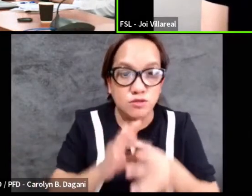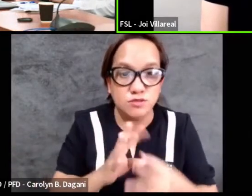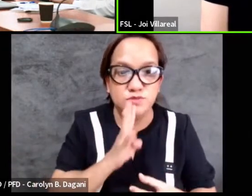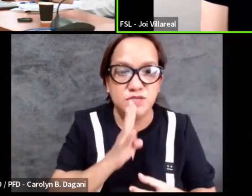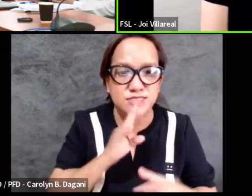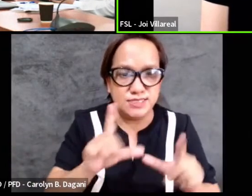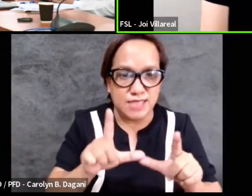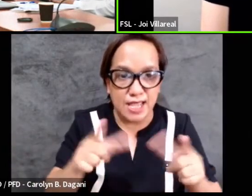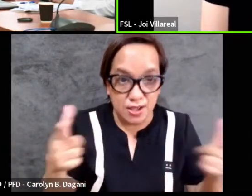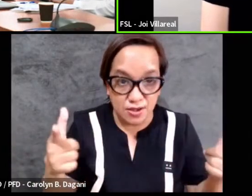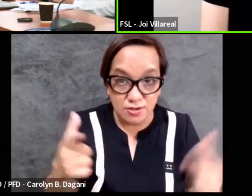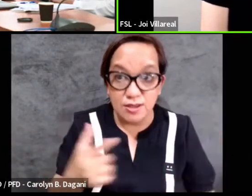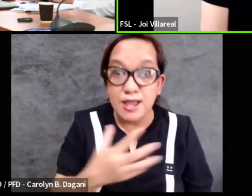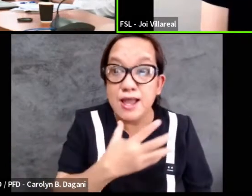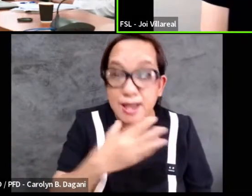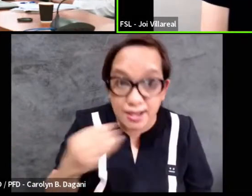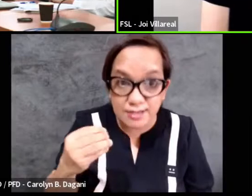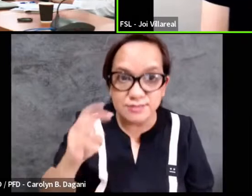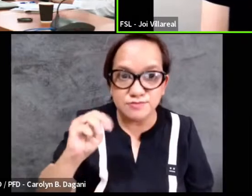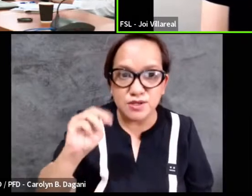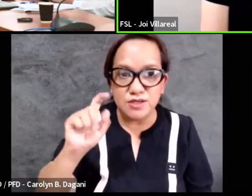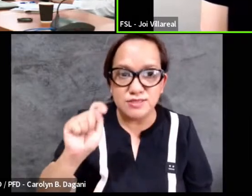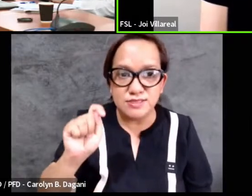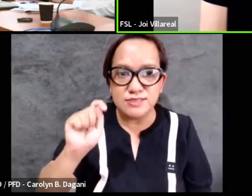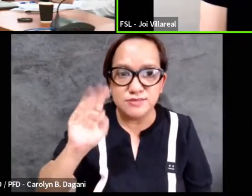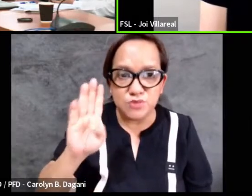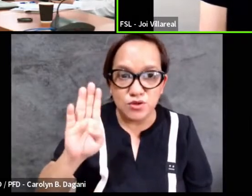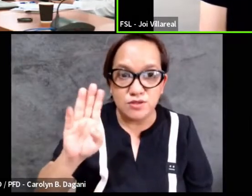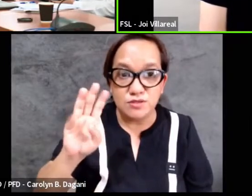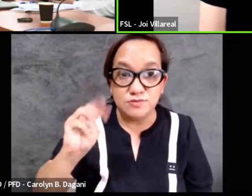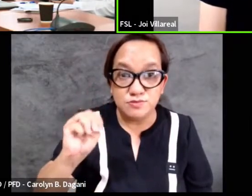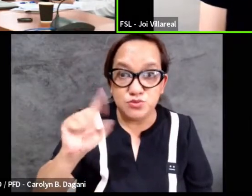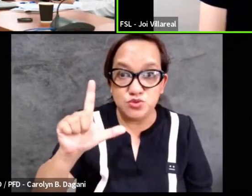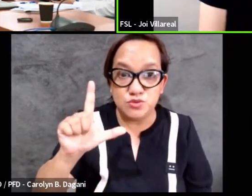I respect, and the MTB MLE,